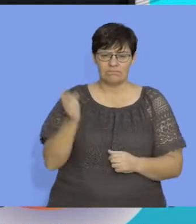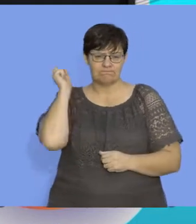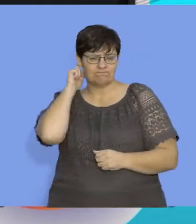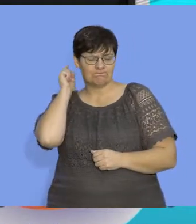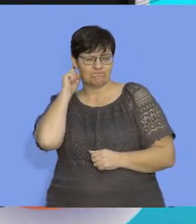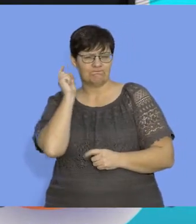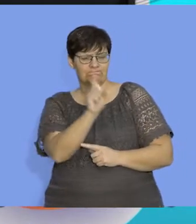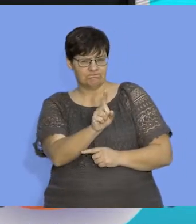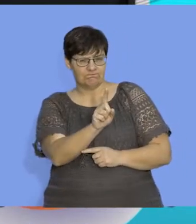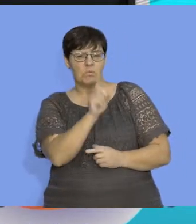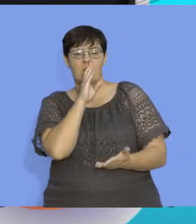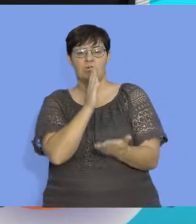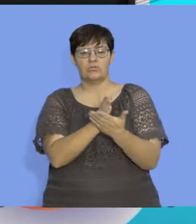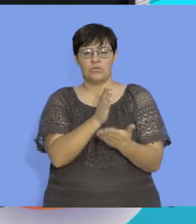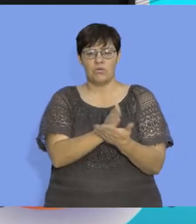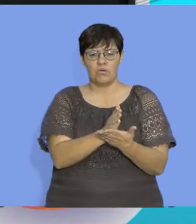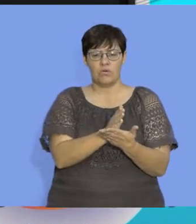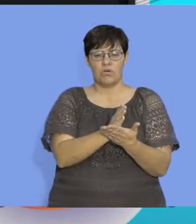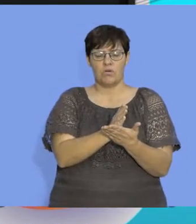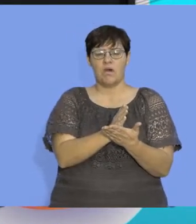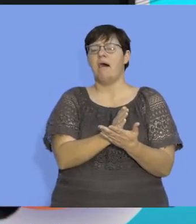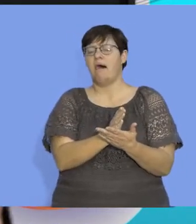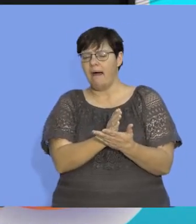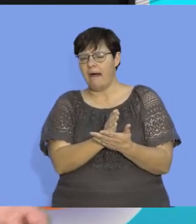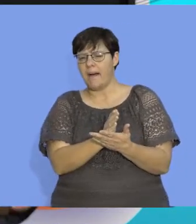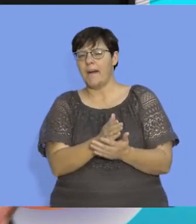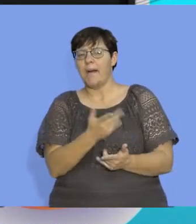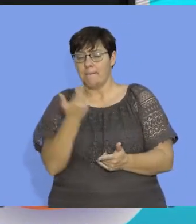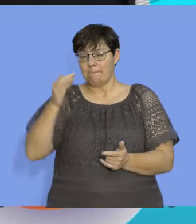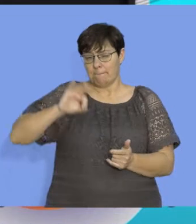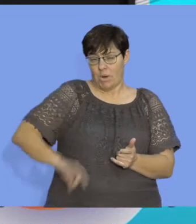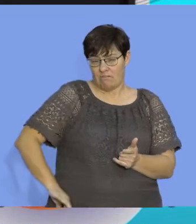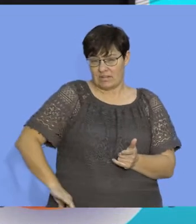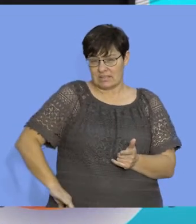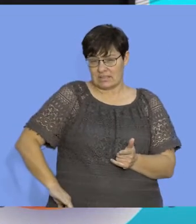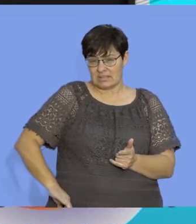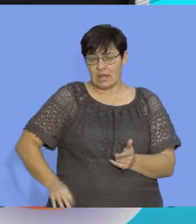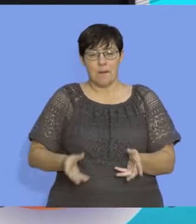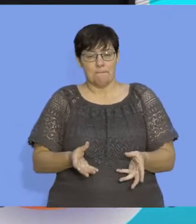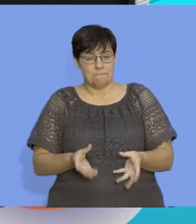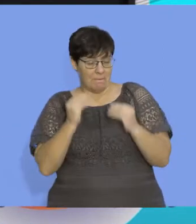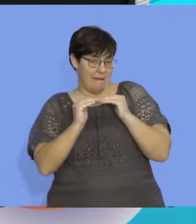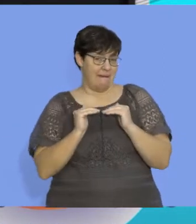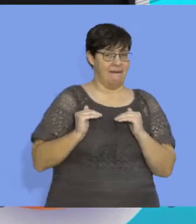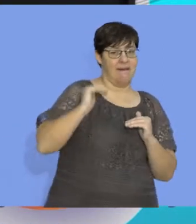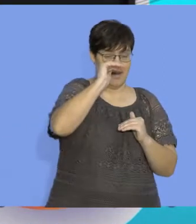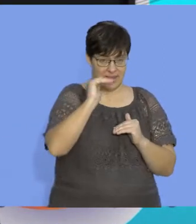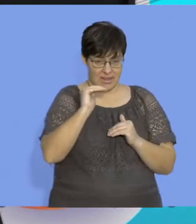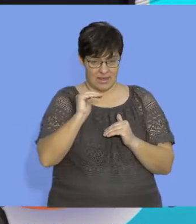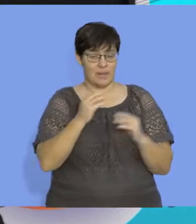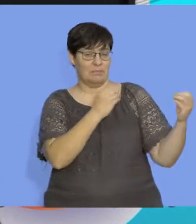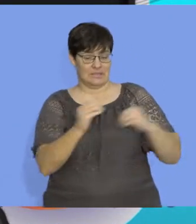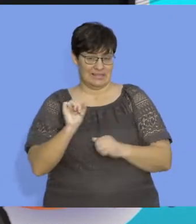mind to ensure that we make the highest possible profit for the business. So the example that we have used